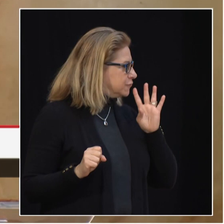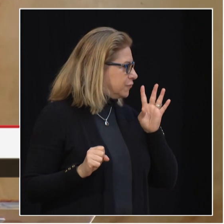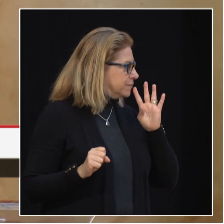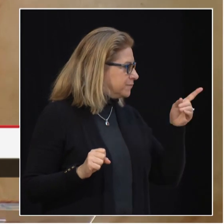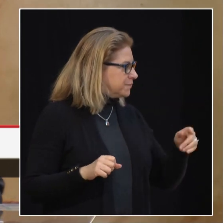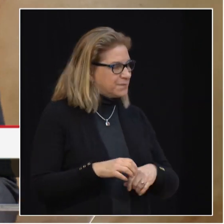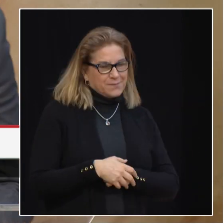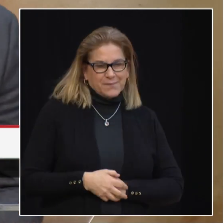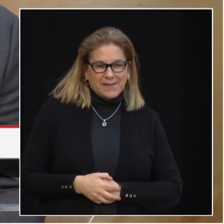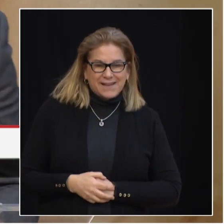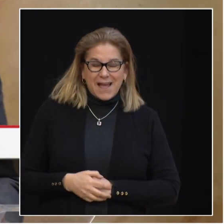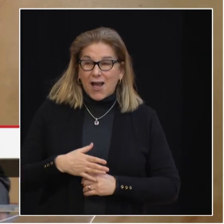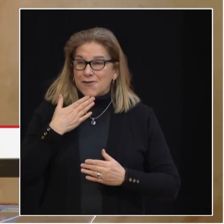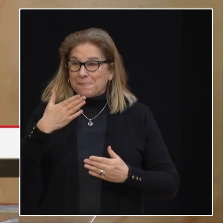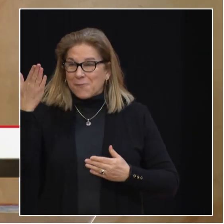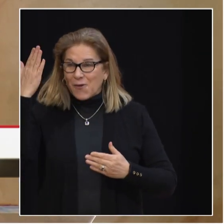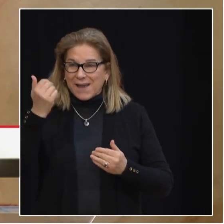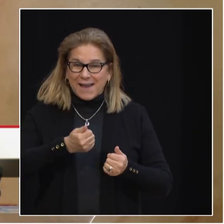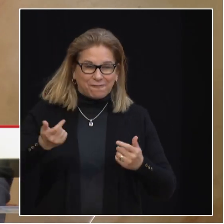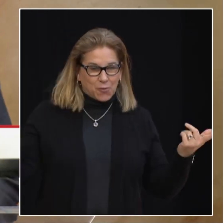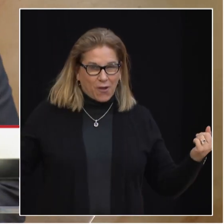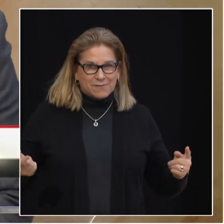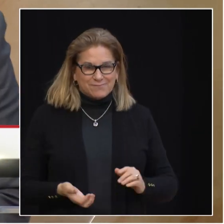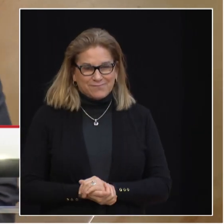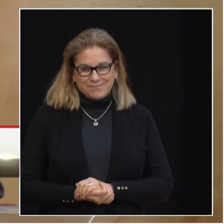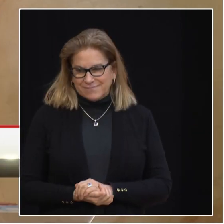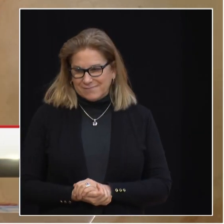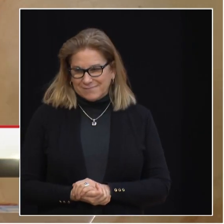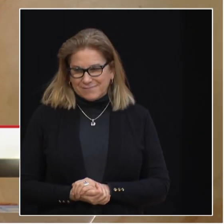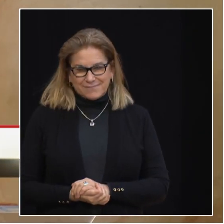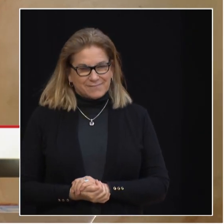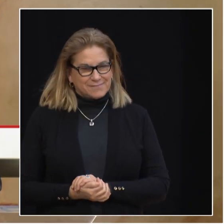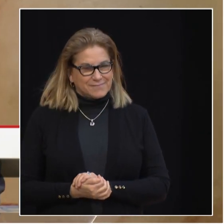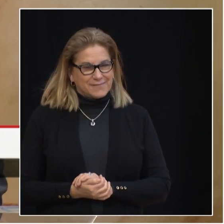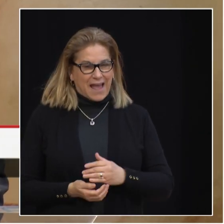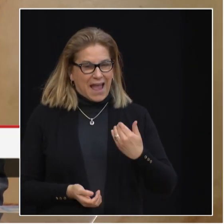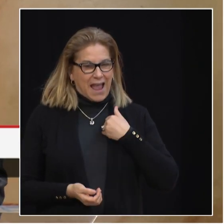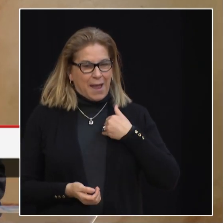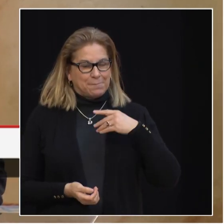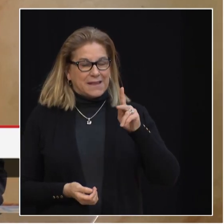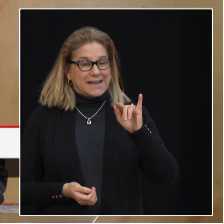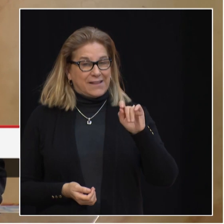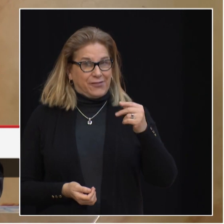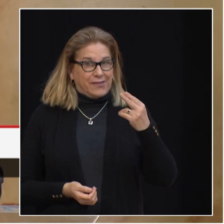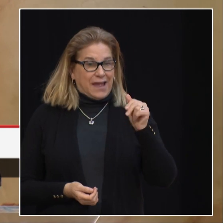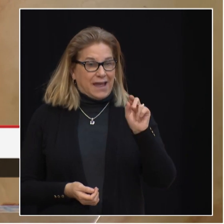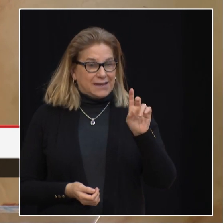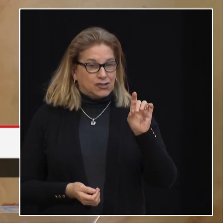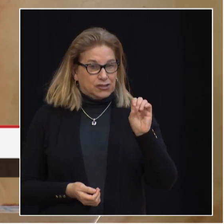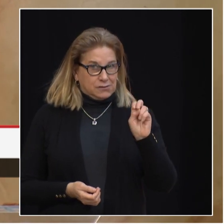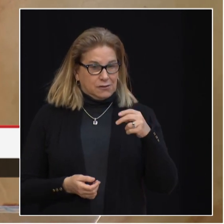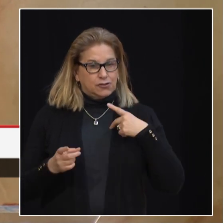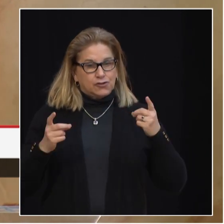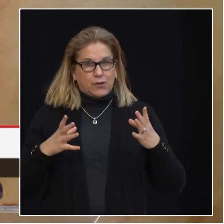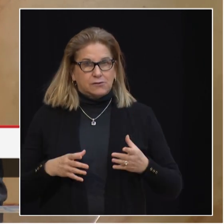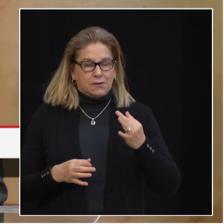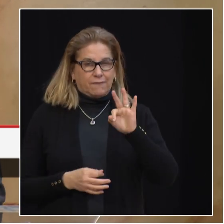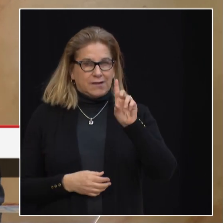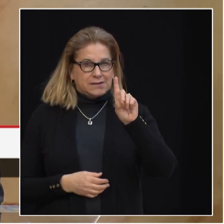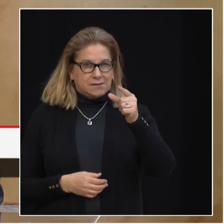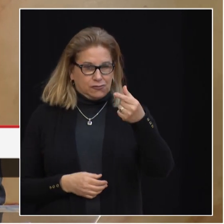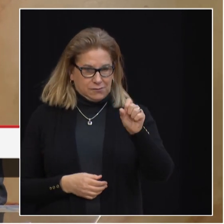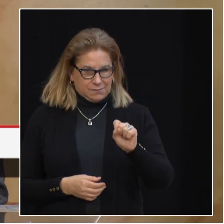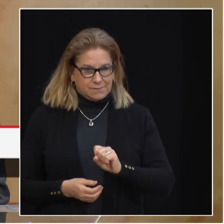Good morning, everyone. Again, I'm Keith Anderson, the Director of the Department of General Services, where our job is to build,